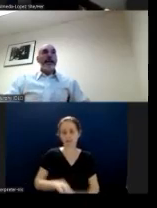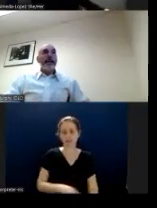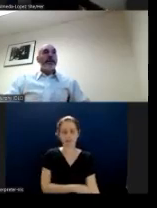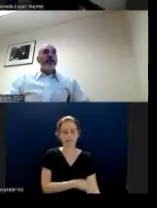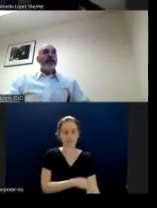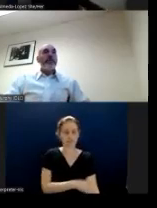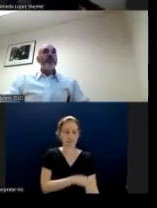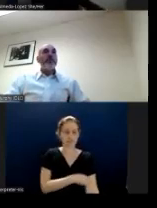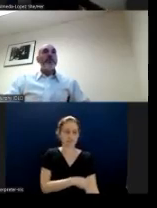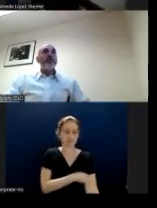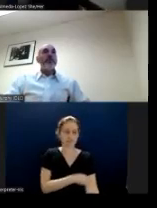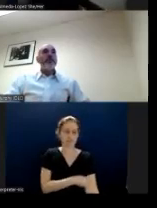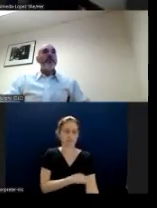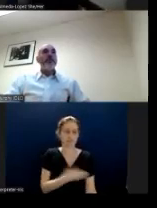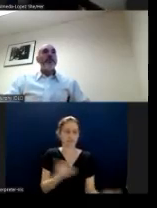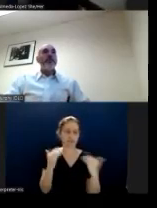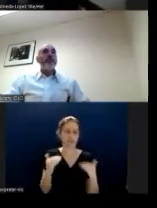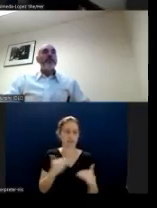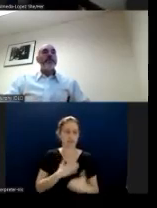Next, please.